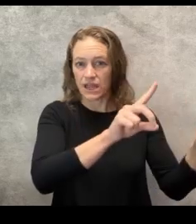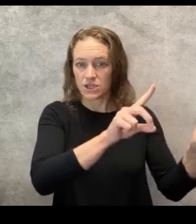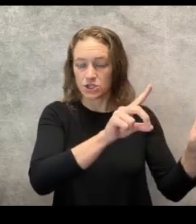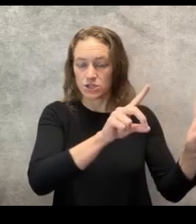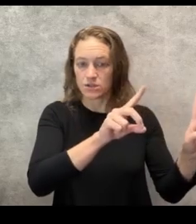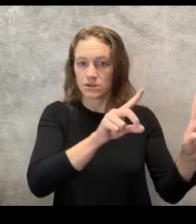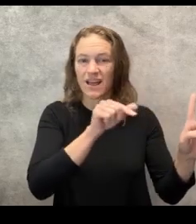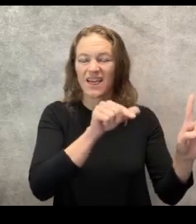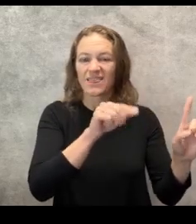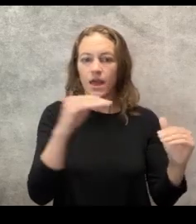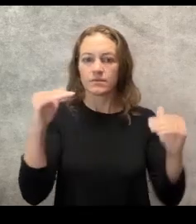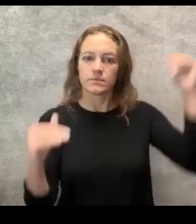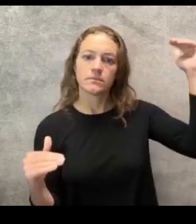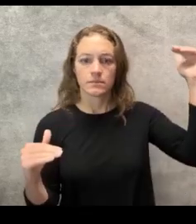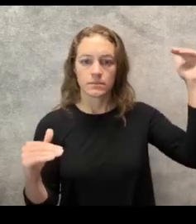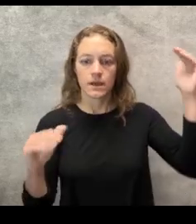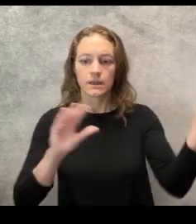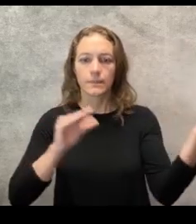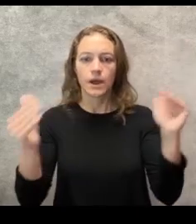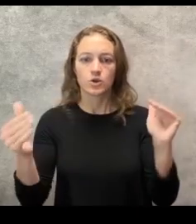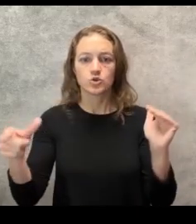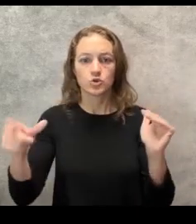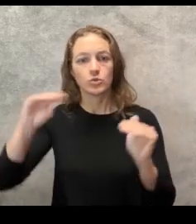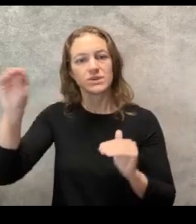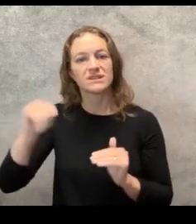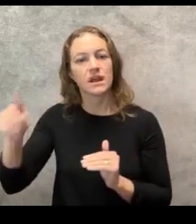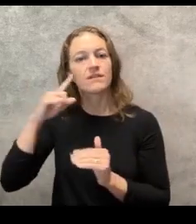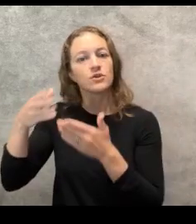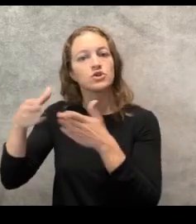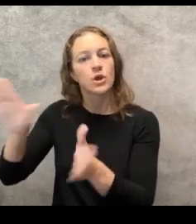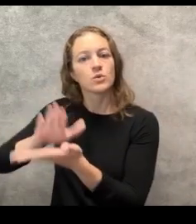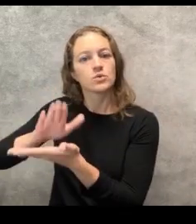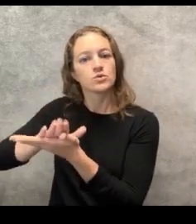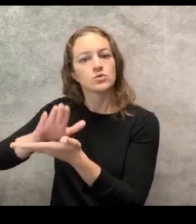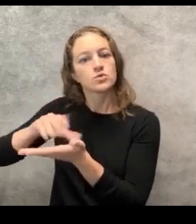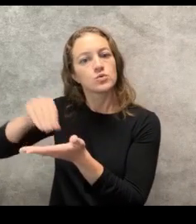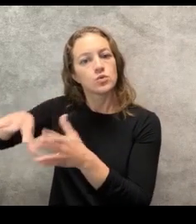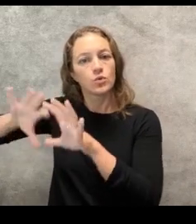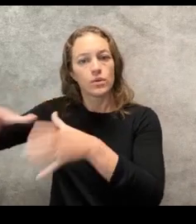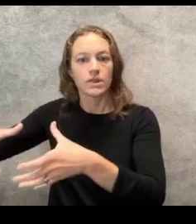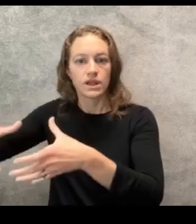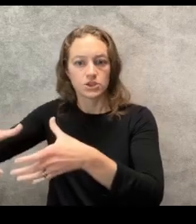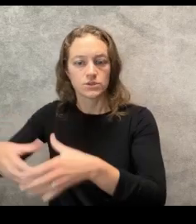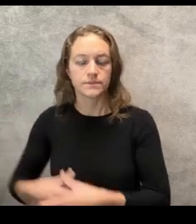significantly from the percentage in the general school population.